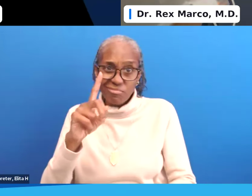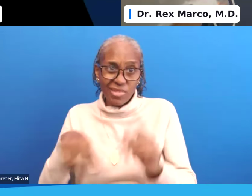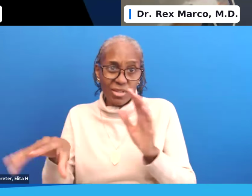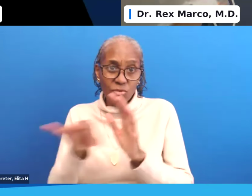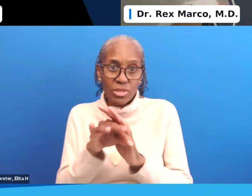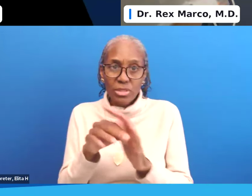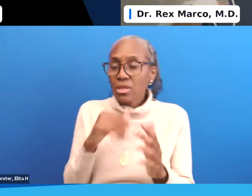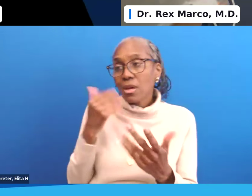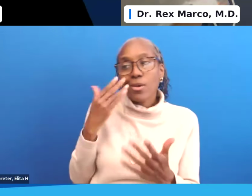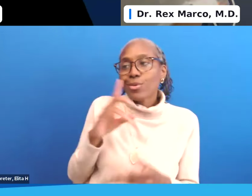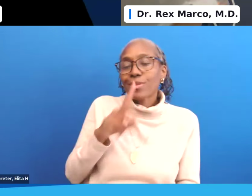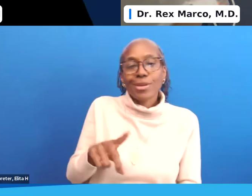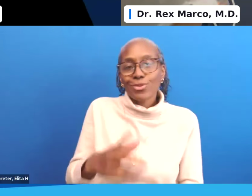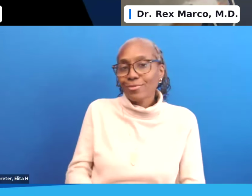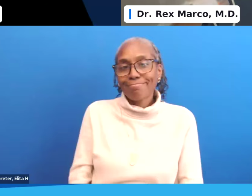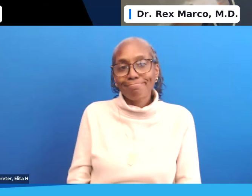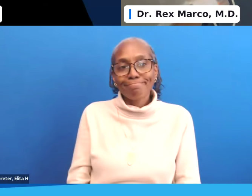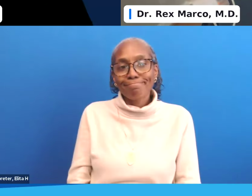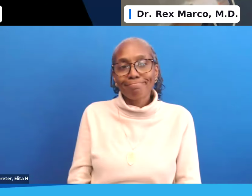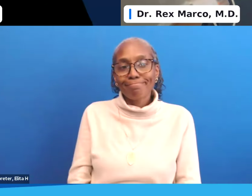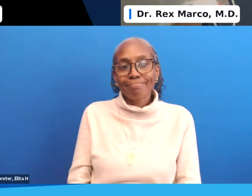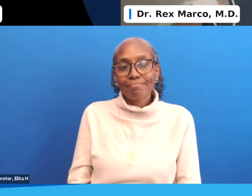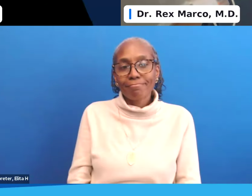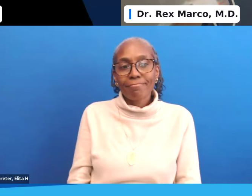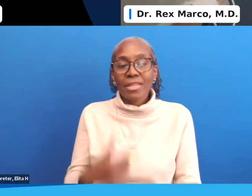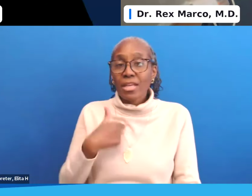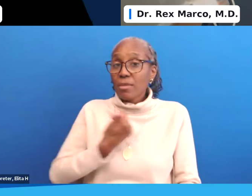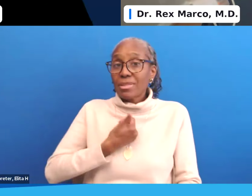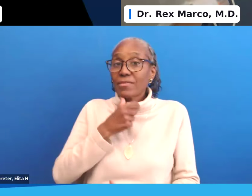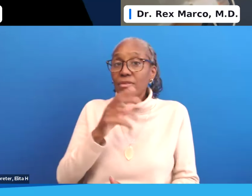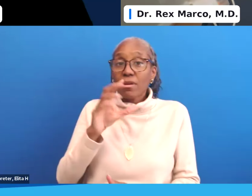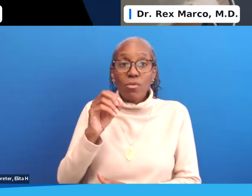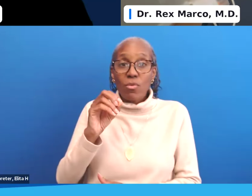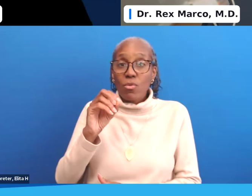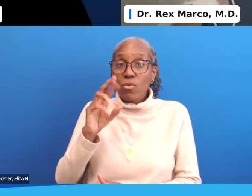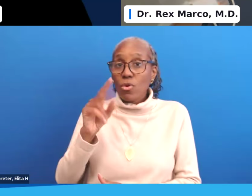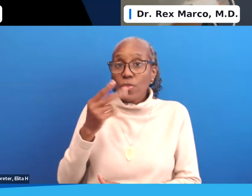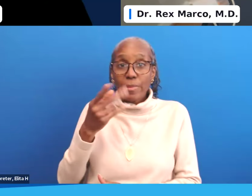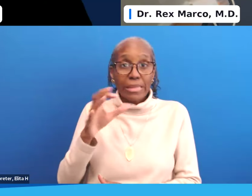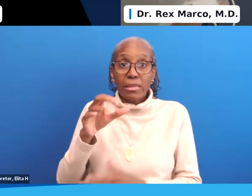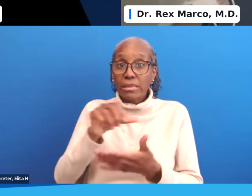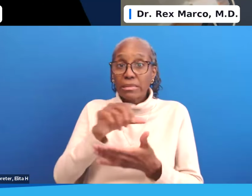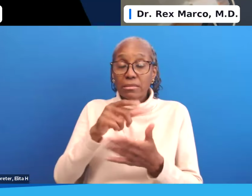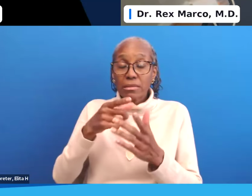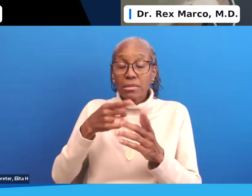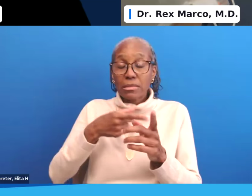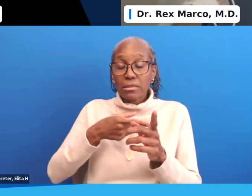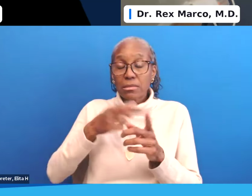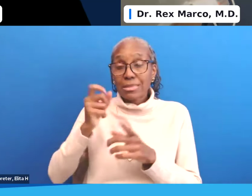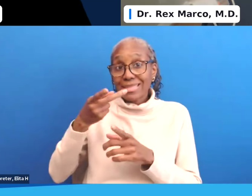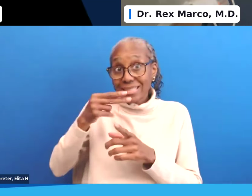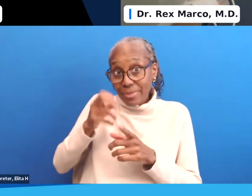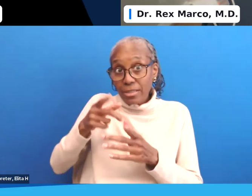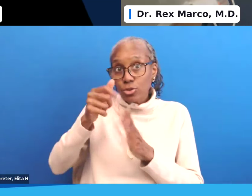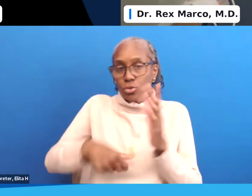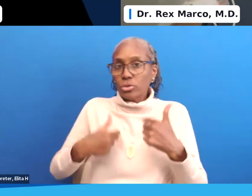I don't know that answer. I'm I'm an orthopedic spine surgeon, and I wasn't trained